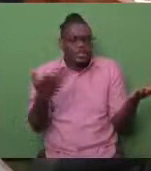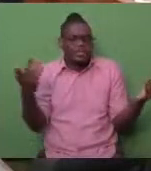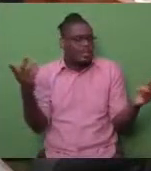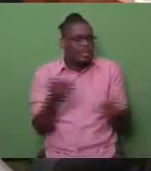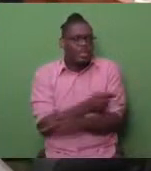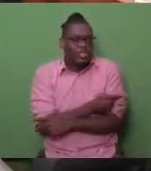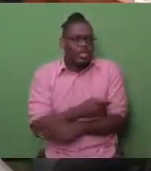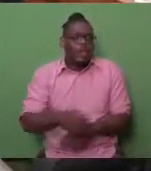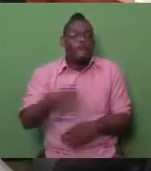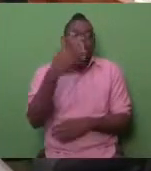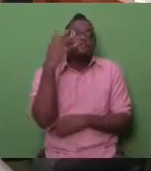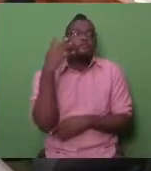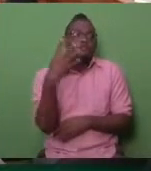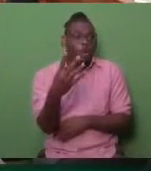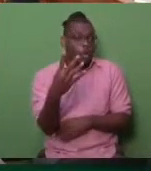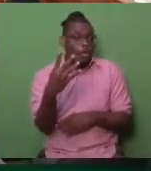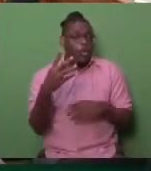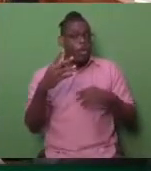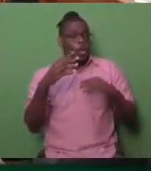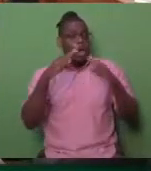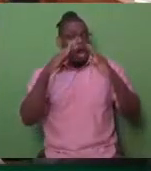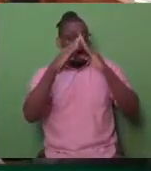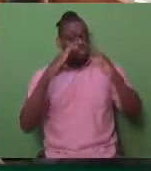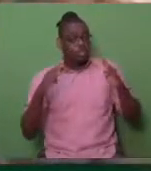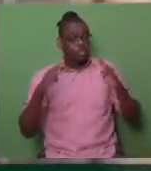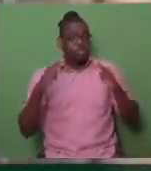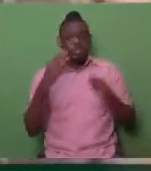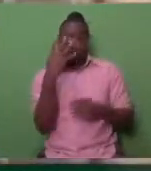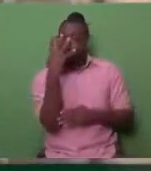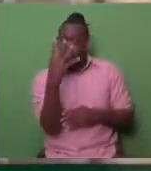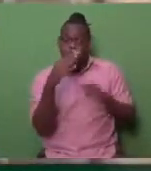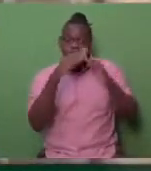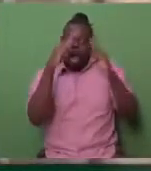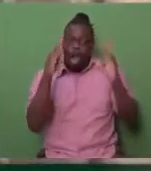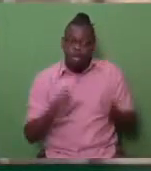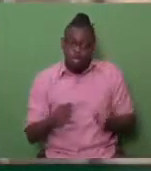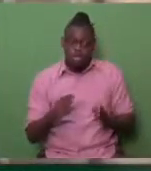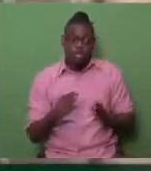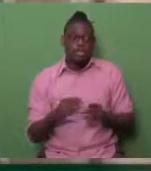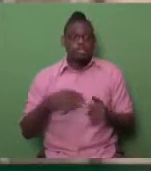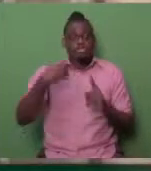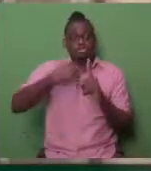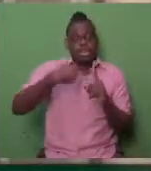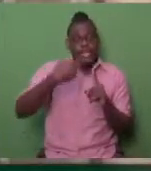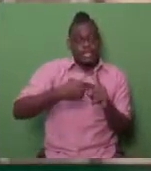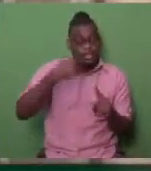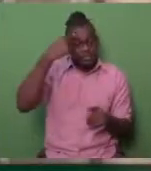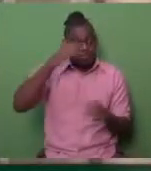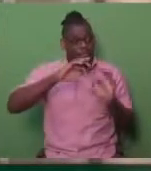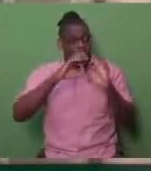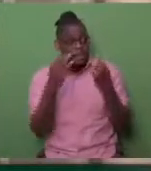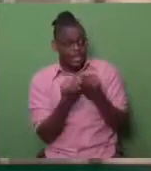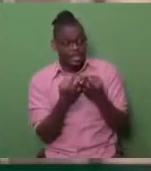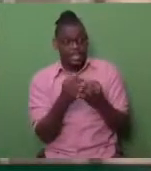Four buildings. That's how many buildings are being rented from the family of the Attorney General.